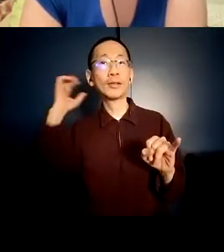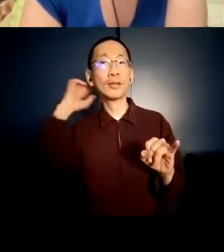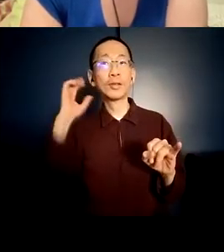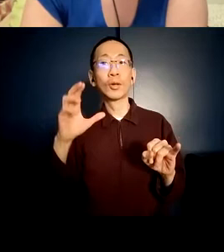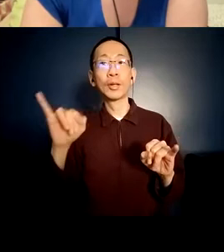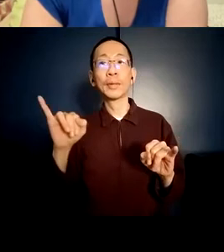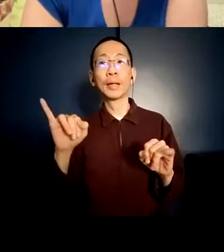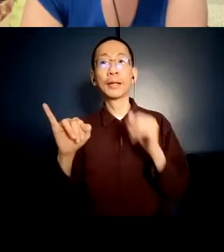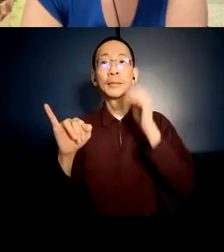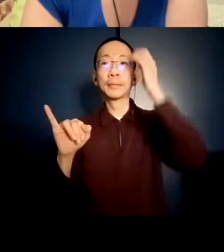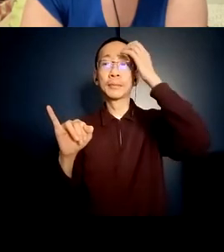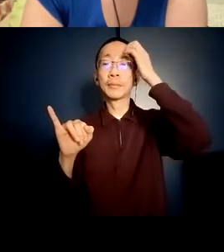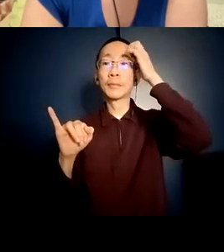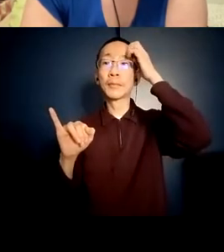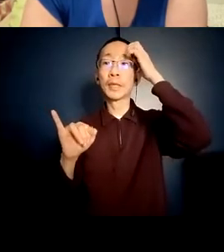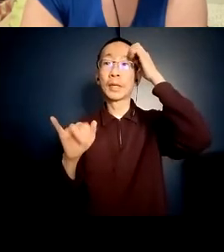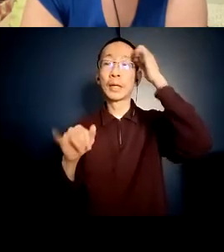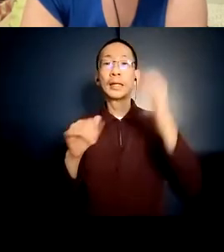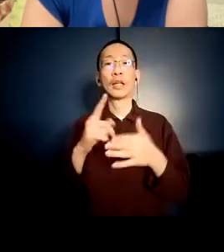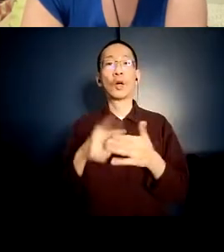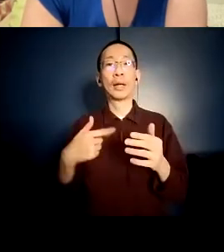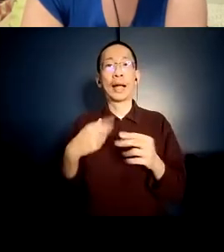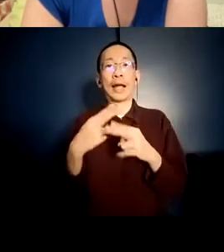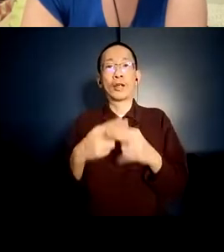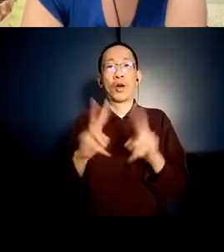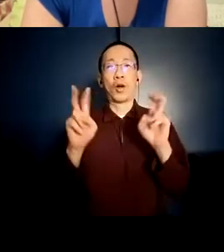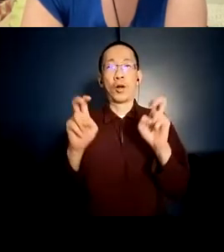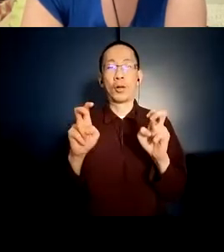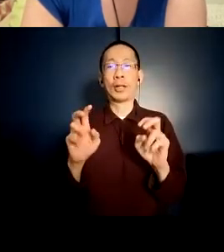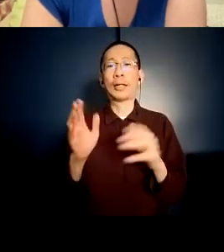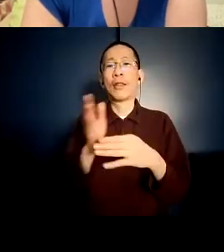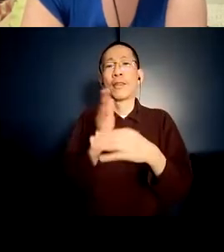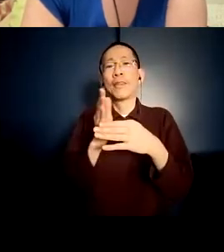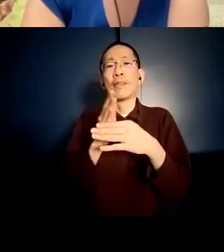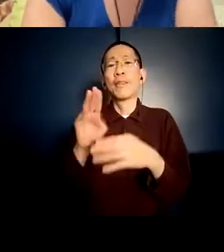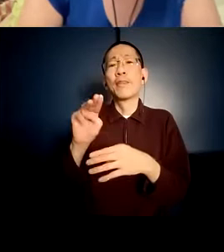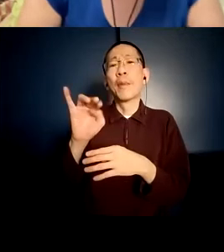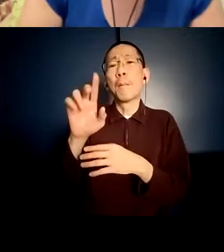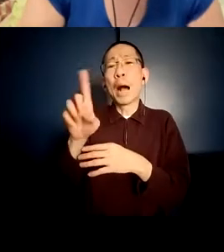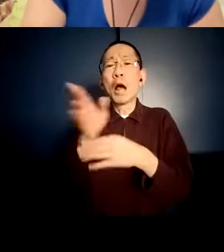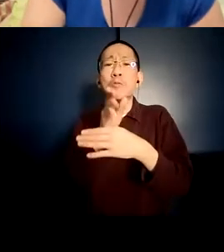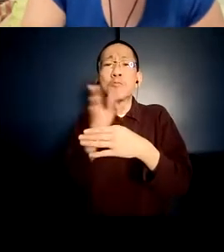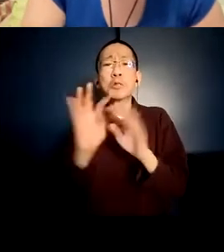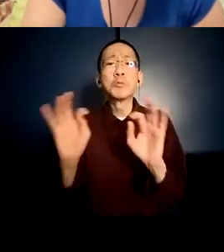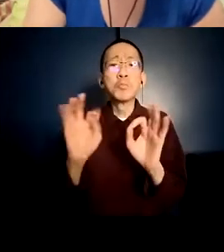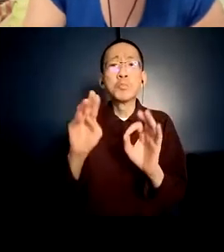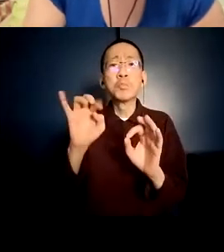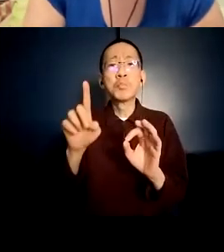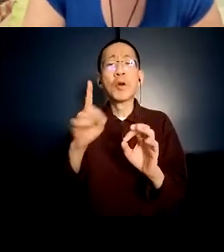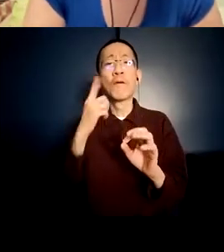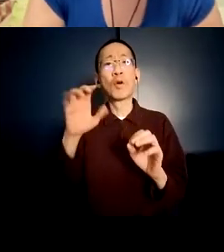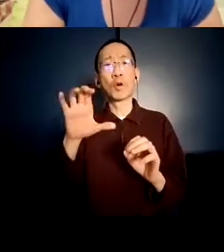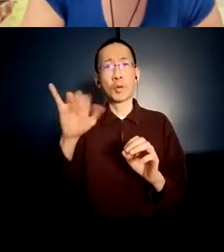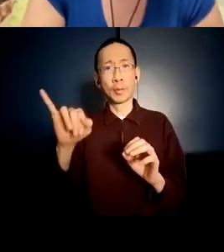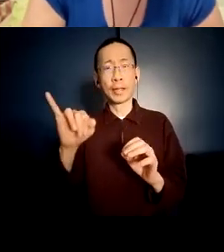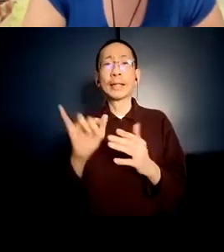am in what we would call the mild range for both of my cochlear implants. And that's exactly where cochlear implant